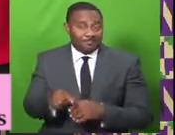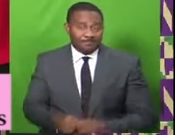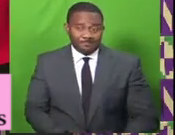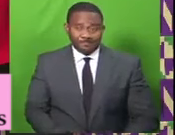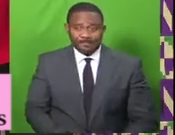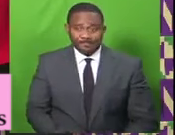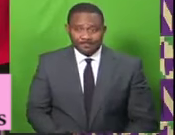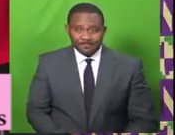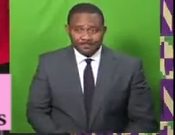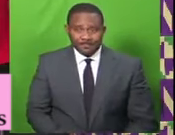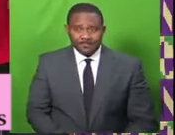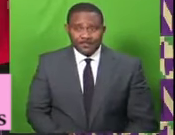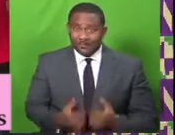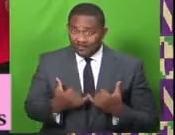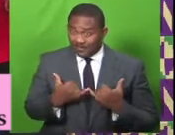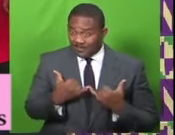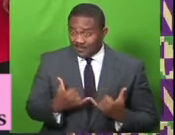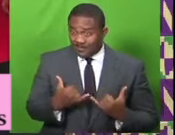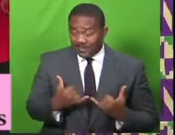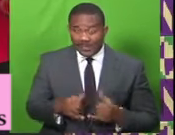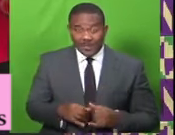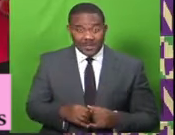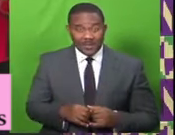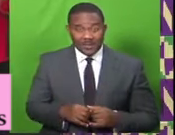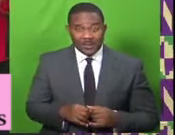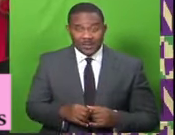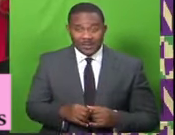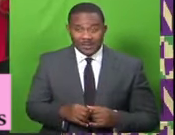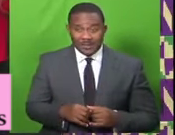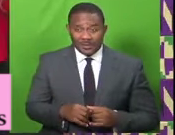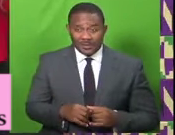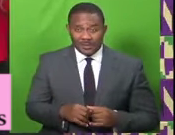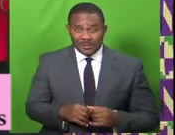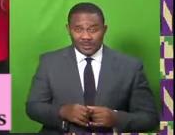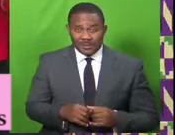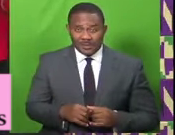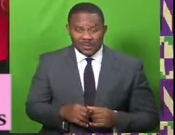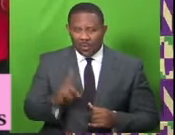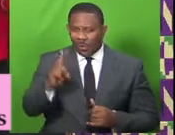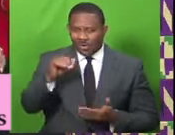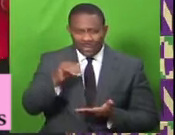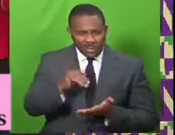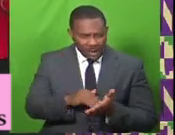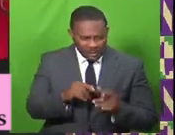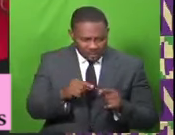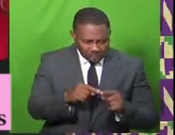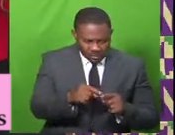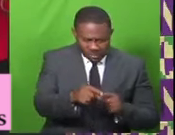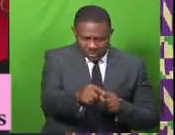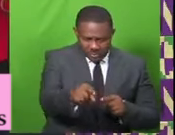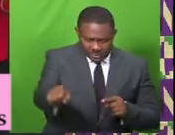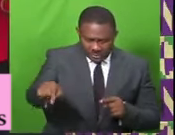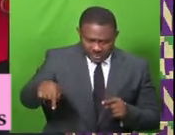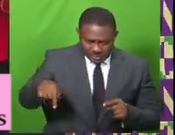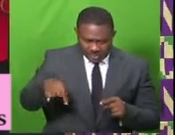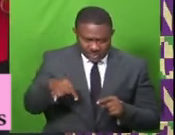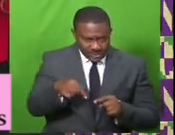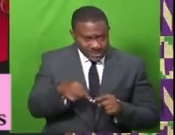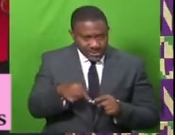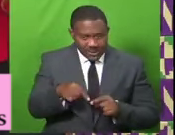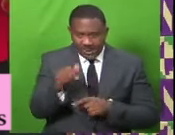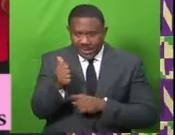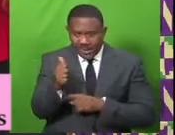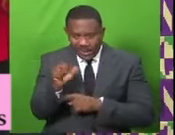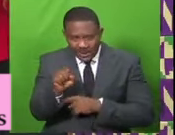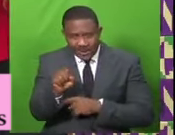lands. Currently, reclamation is going over 1,000 hectares of degraded lands in Ashanti,